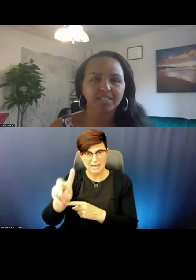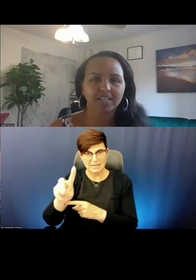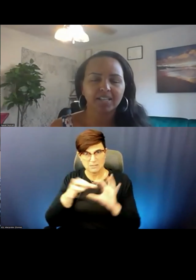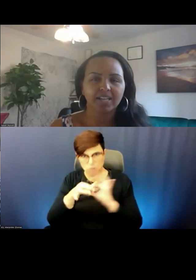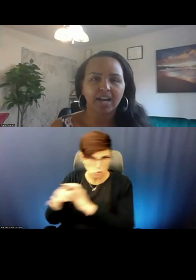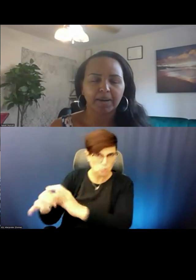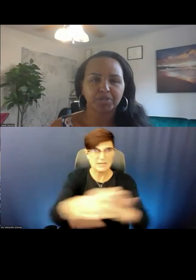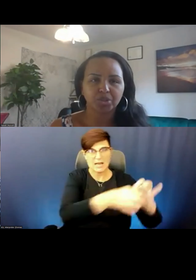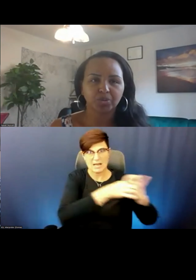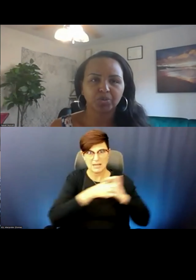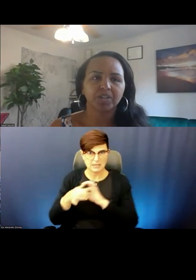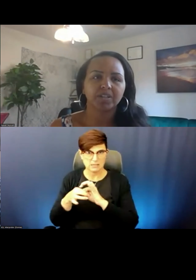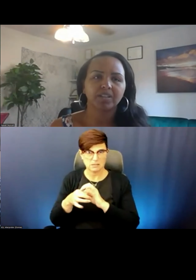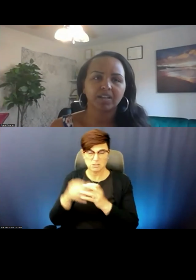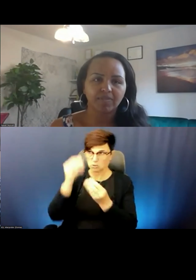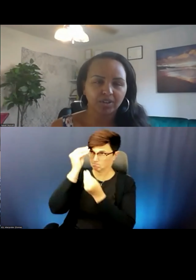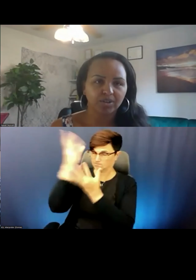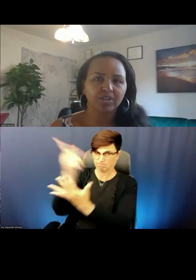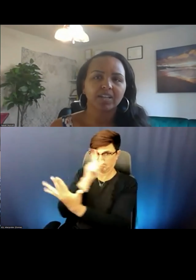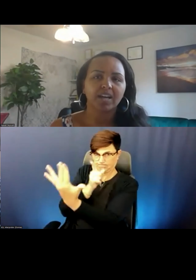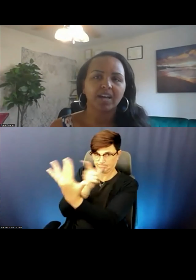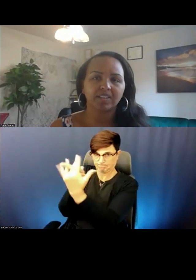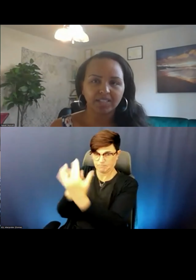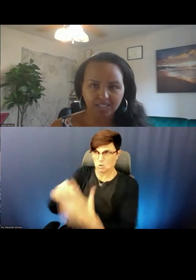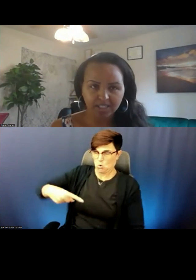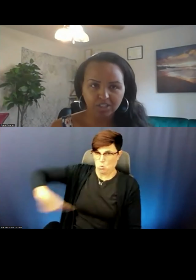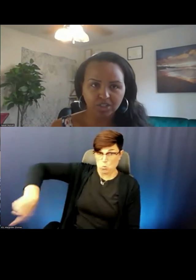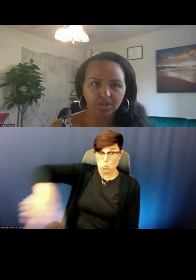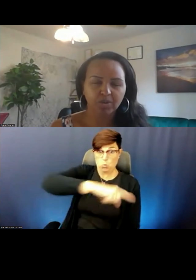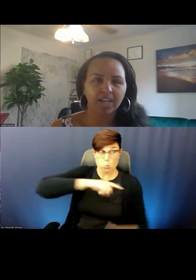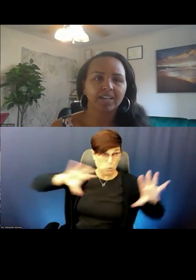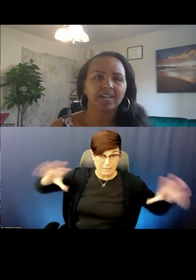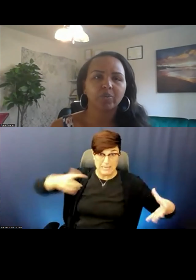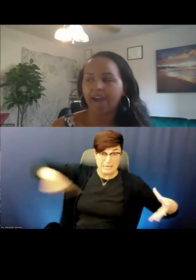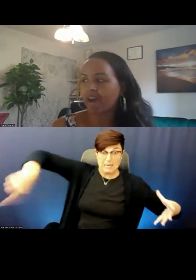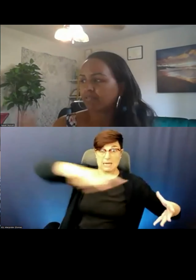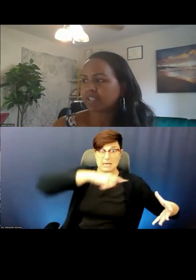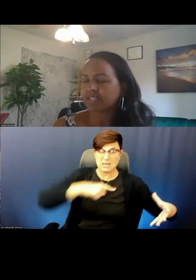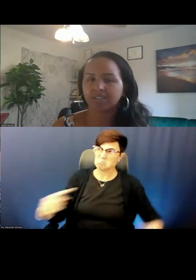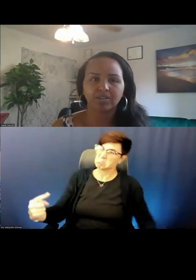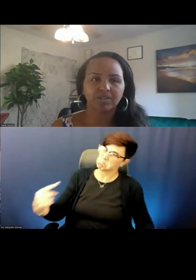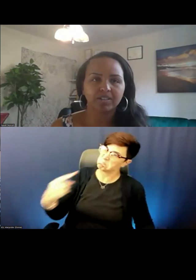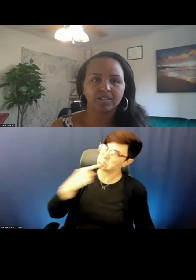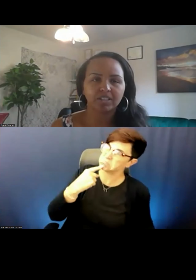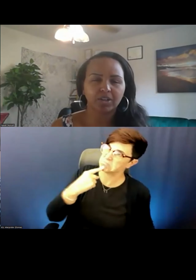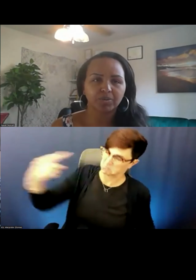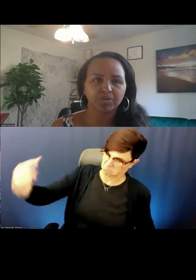disappointment to the governor and the legislature, right? We have